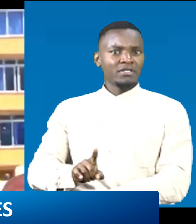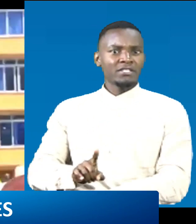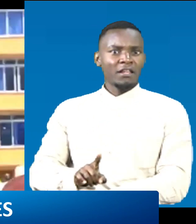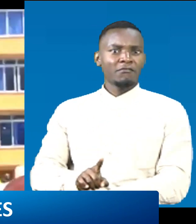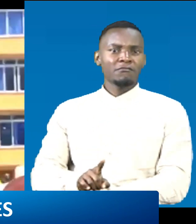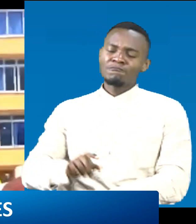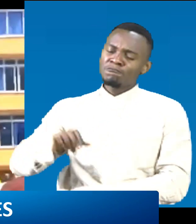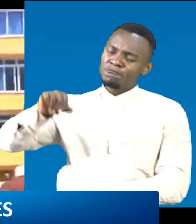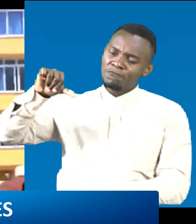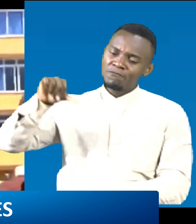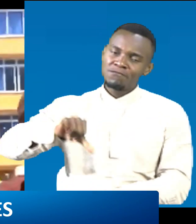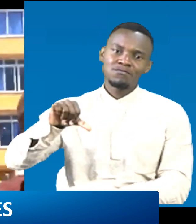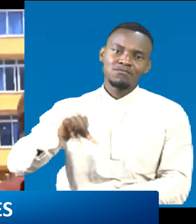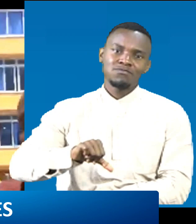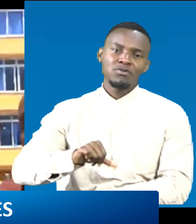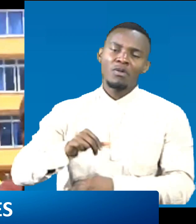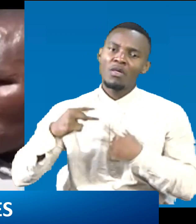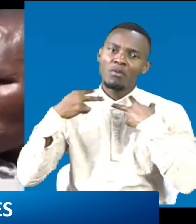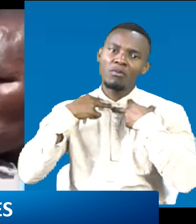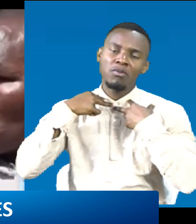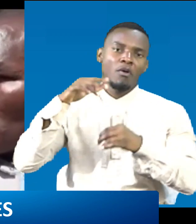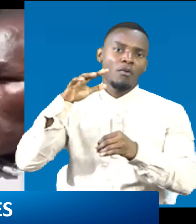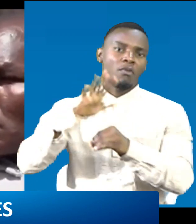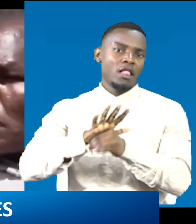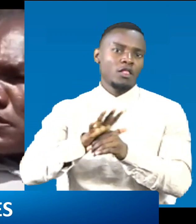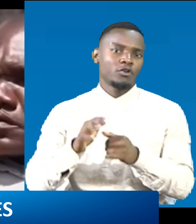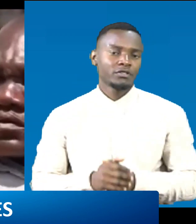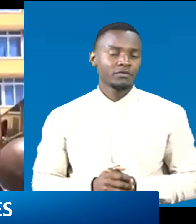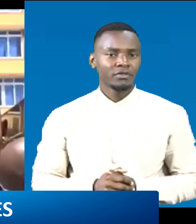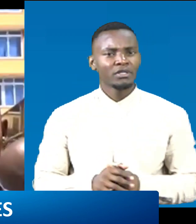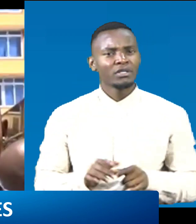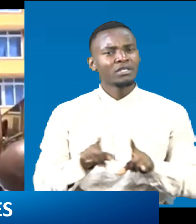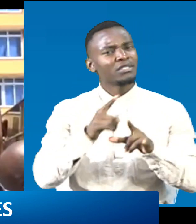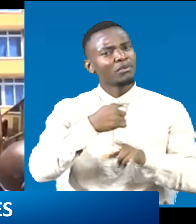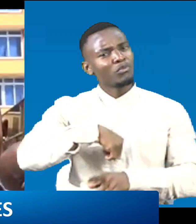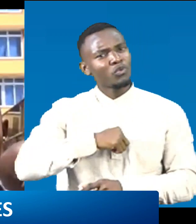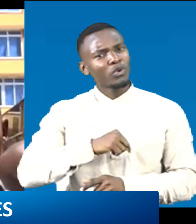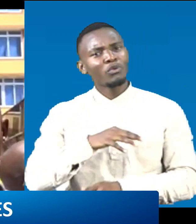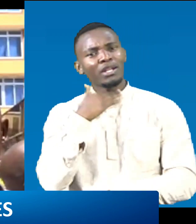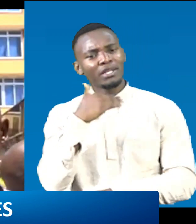kabisa. Sasa ile kitu tunasika hapa ifanye. Tutakufa